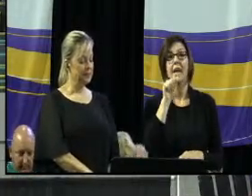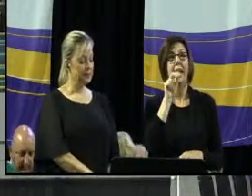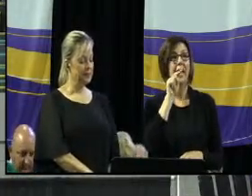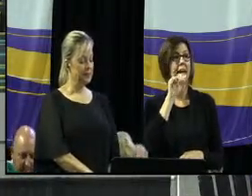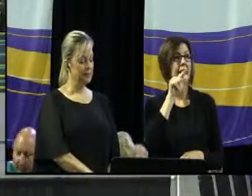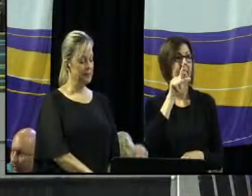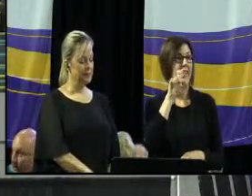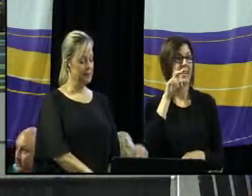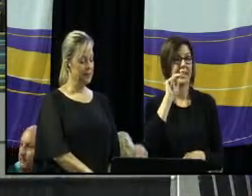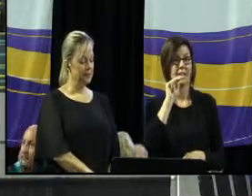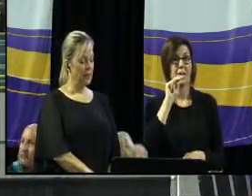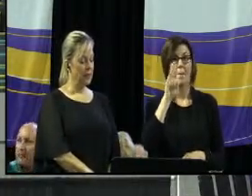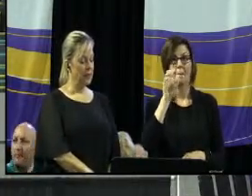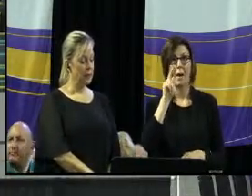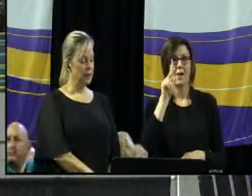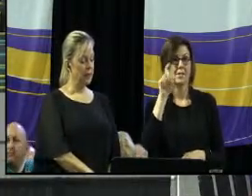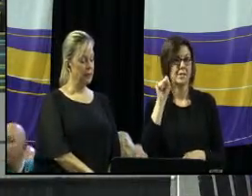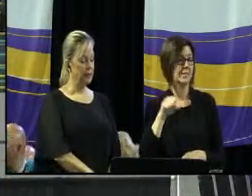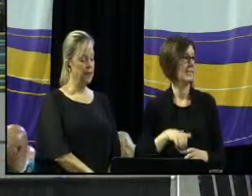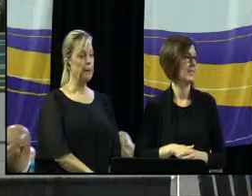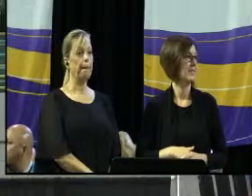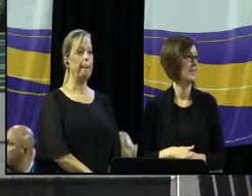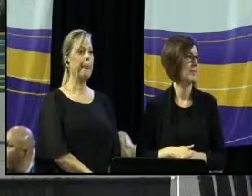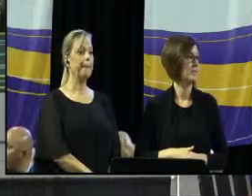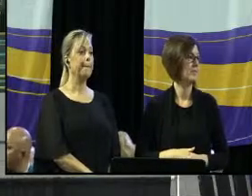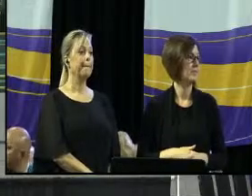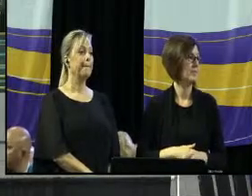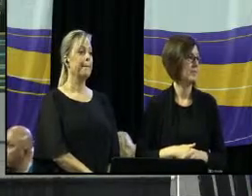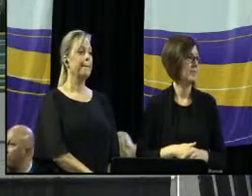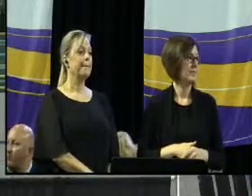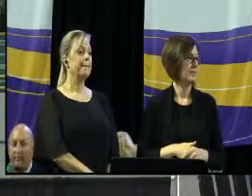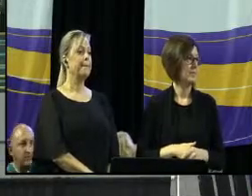Annalyn Marie Bonds.